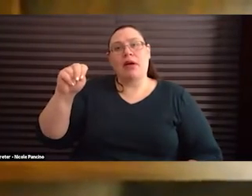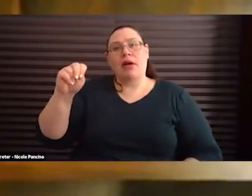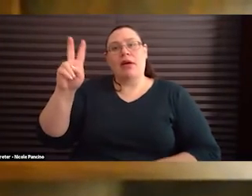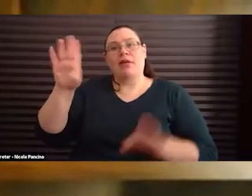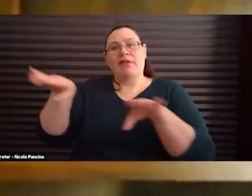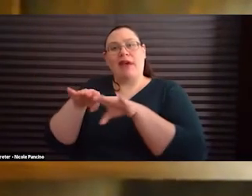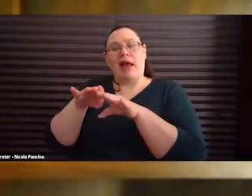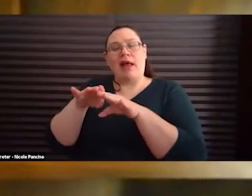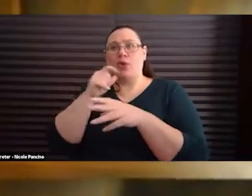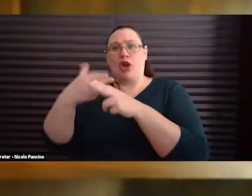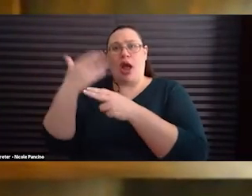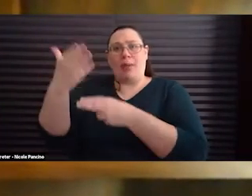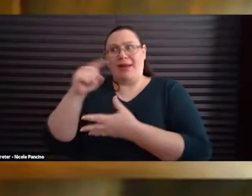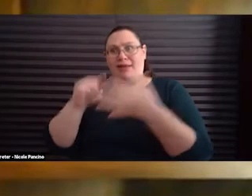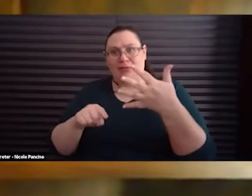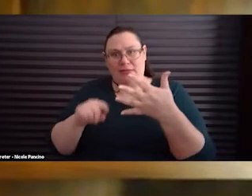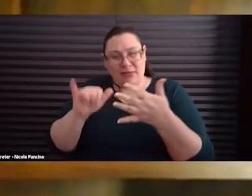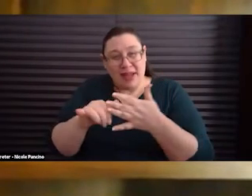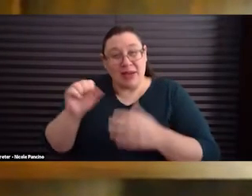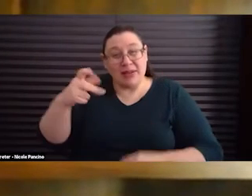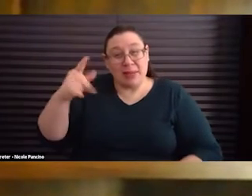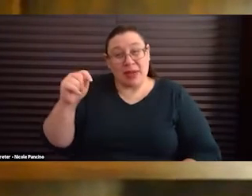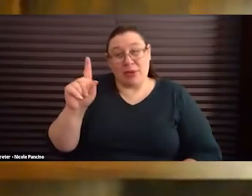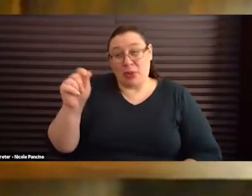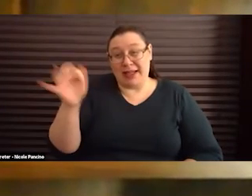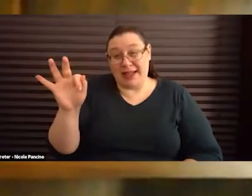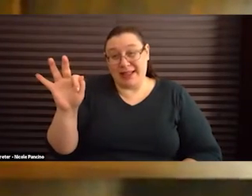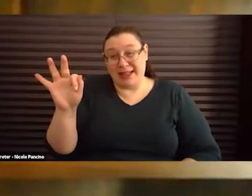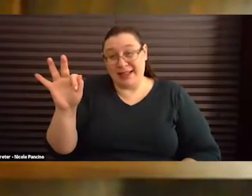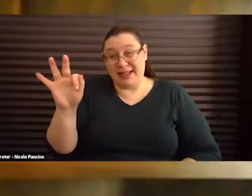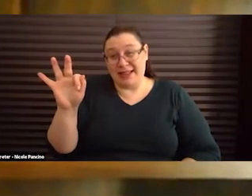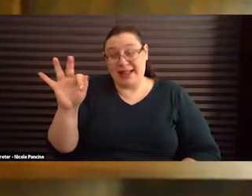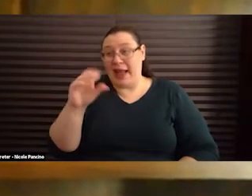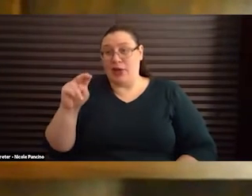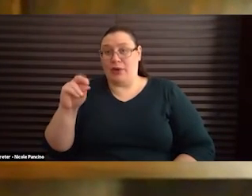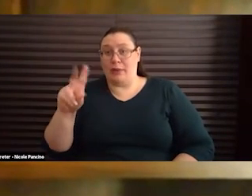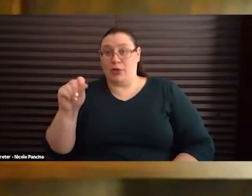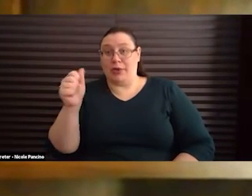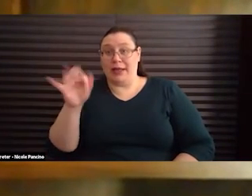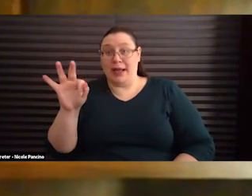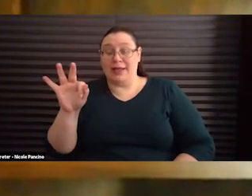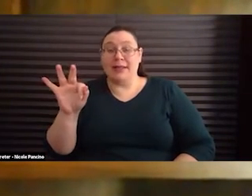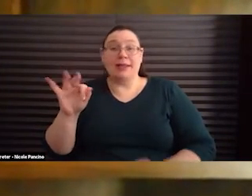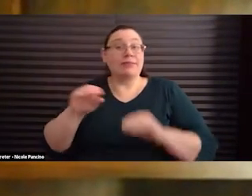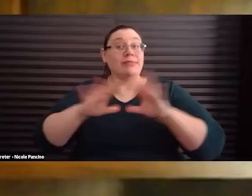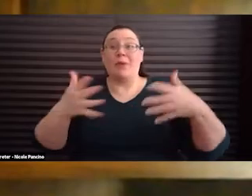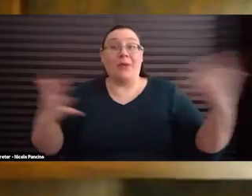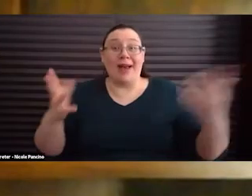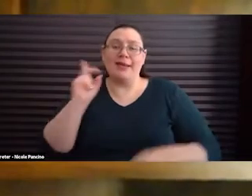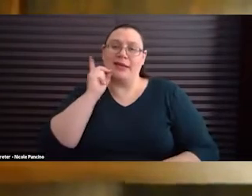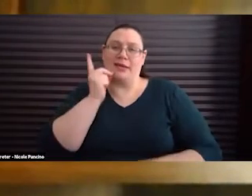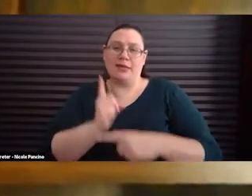And that was in September of 2019. And in November of 2019, Disney Plus came into the